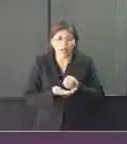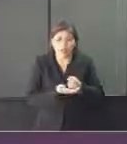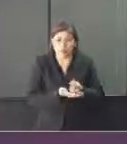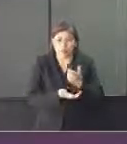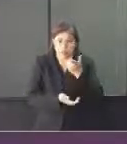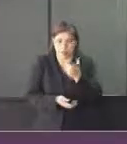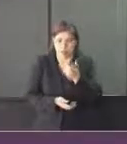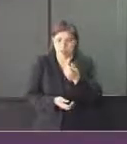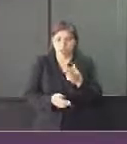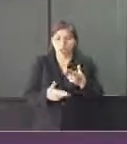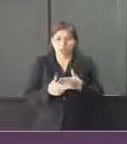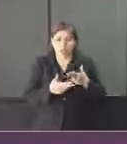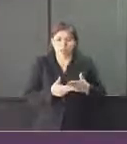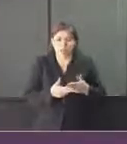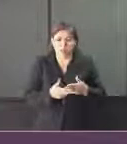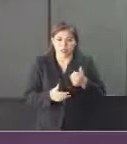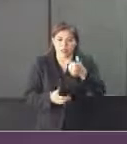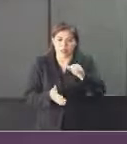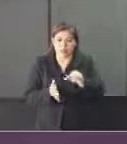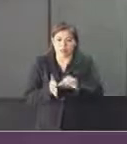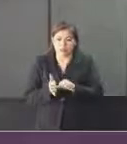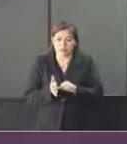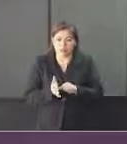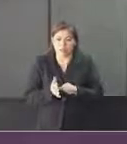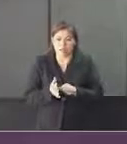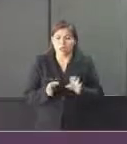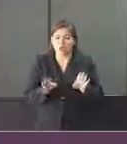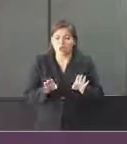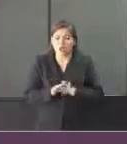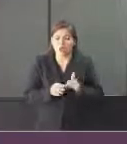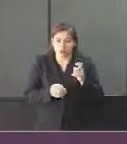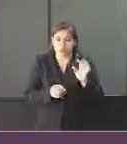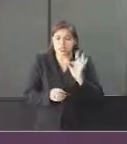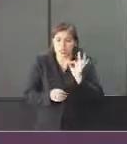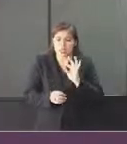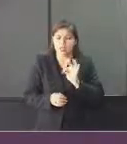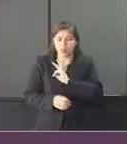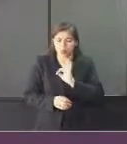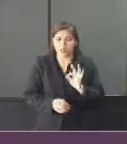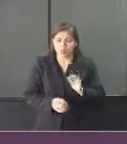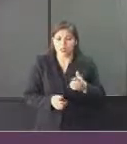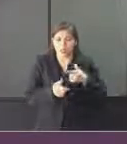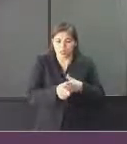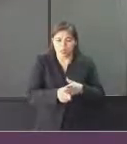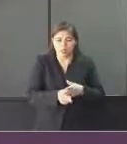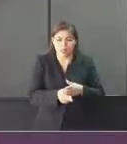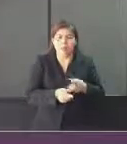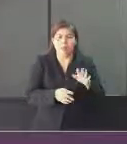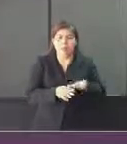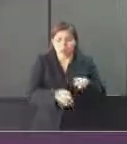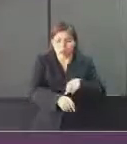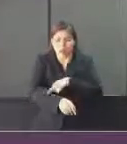one minimum wage until the first 3 months. This can be expanded.